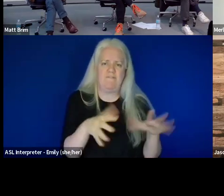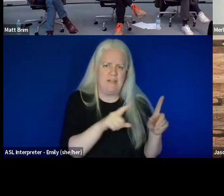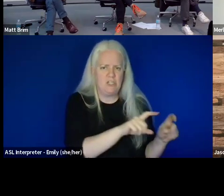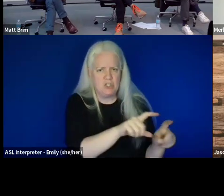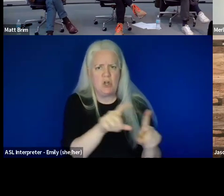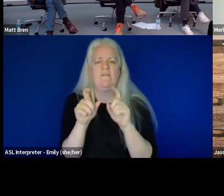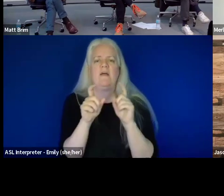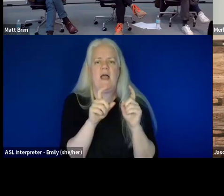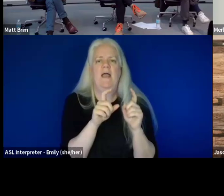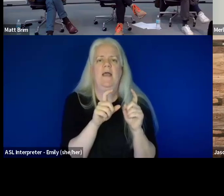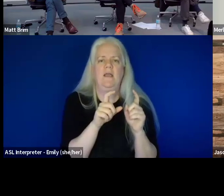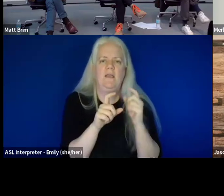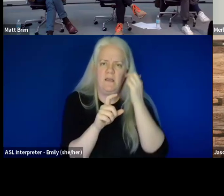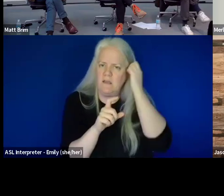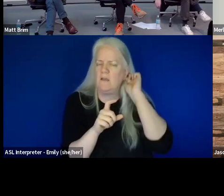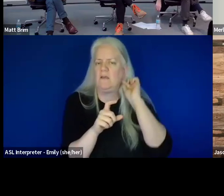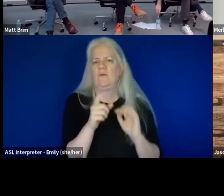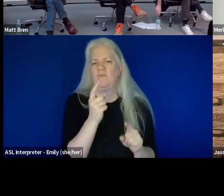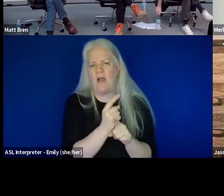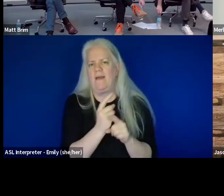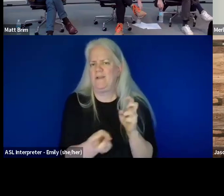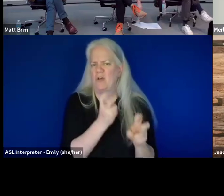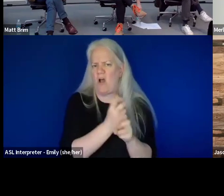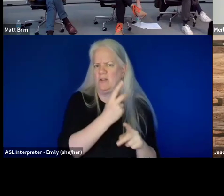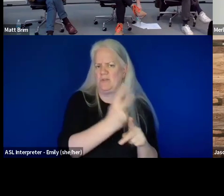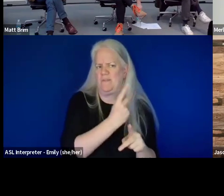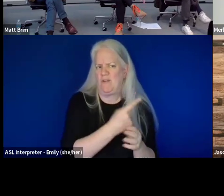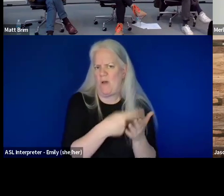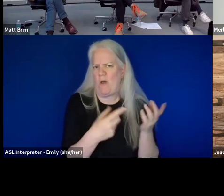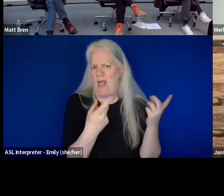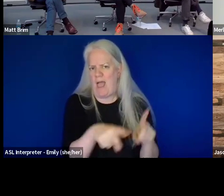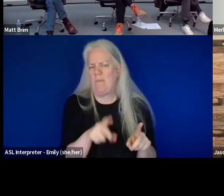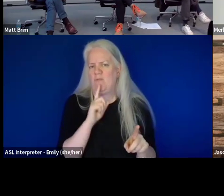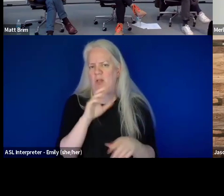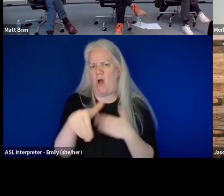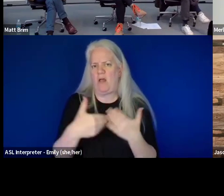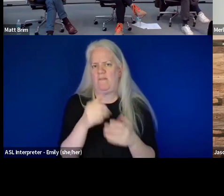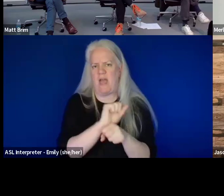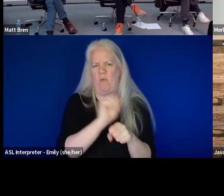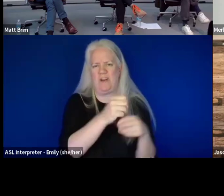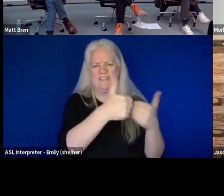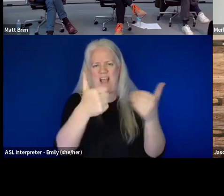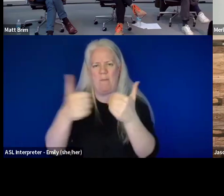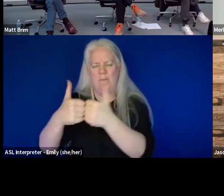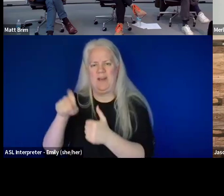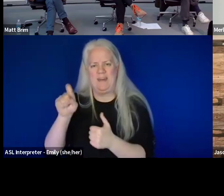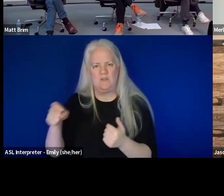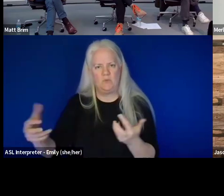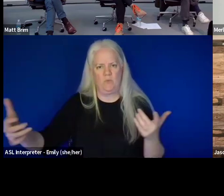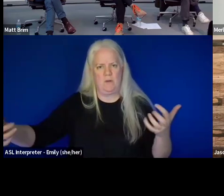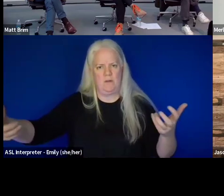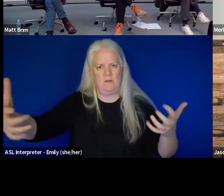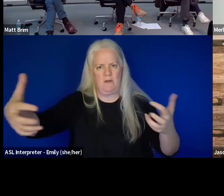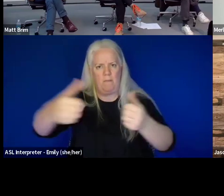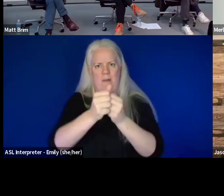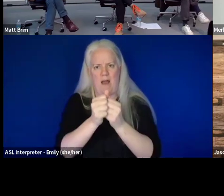it's hard to get around and figure out exactly what happened there in order to combine all that labor. But if one thing you could do today, and this is